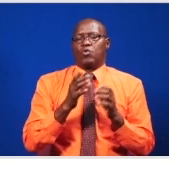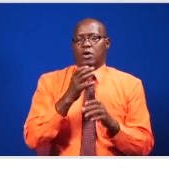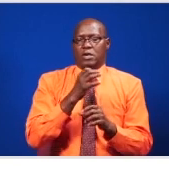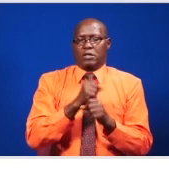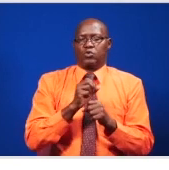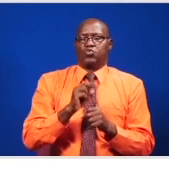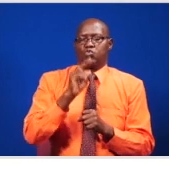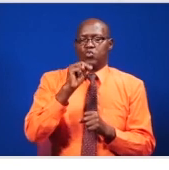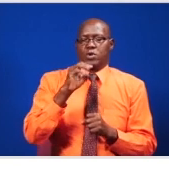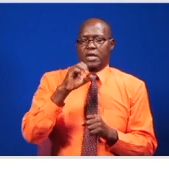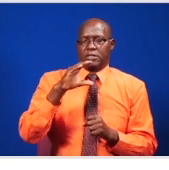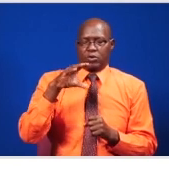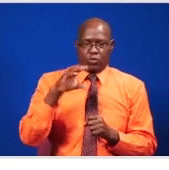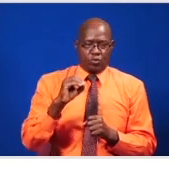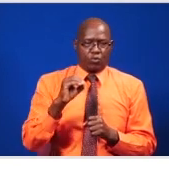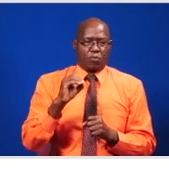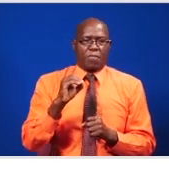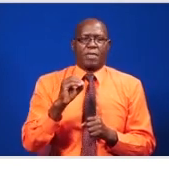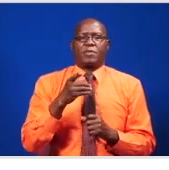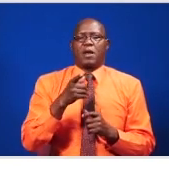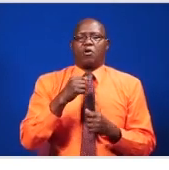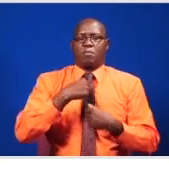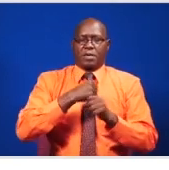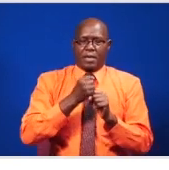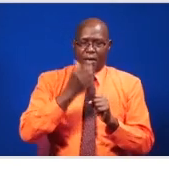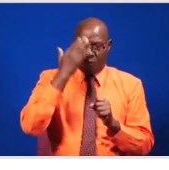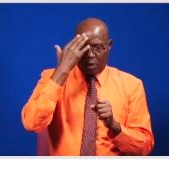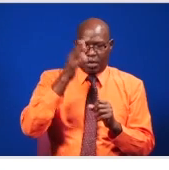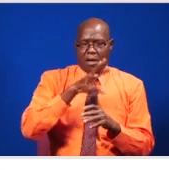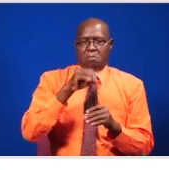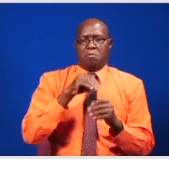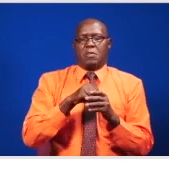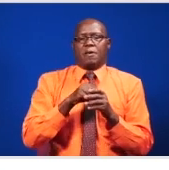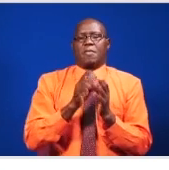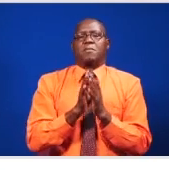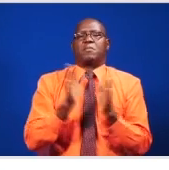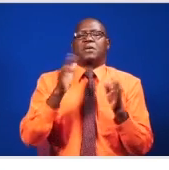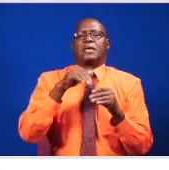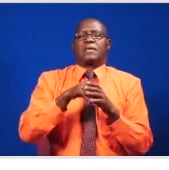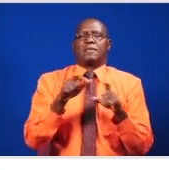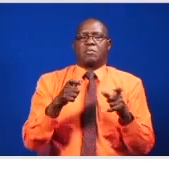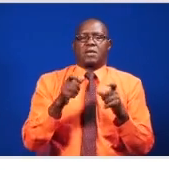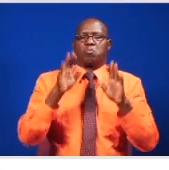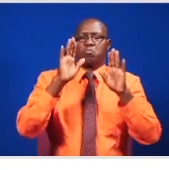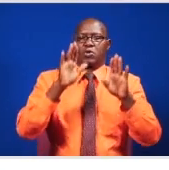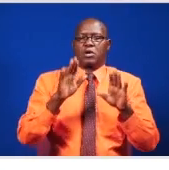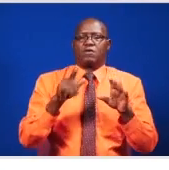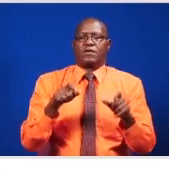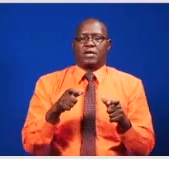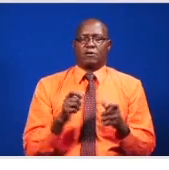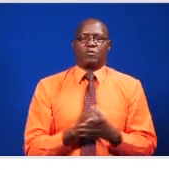behind celebrating World Radio Day is to raise awareness among the public and the media of the importance of radio.